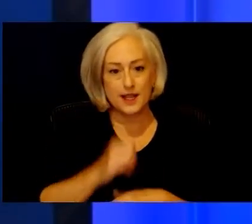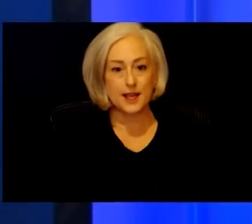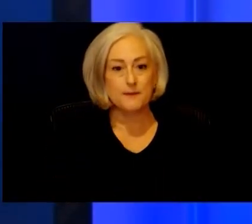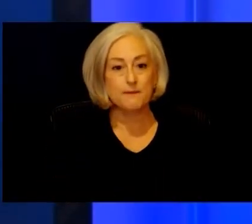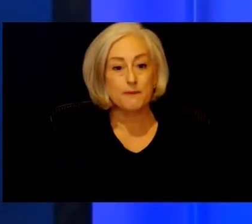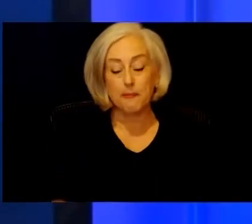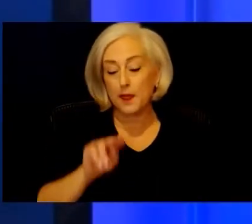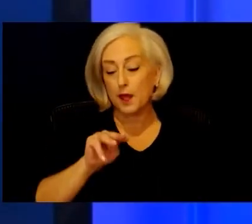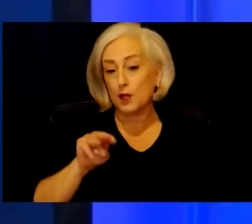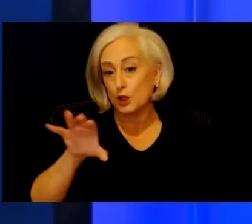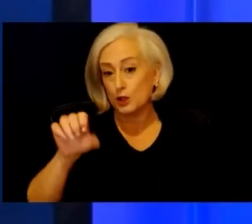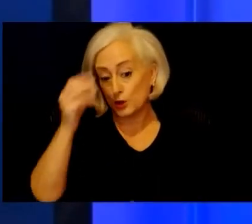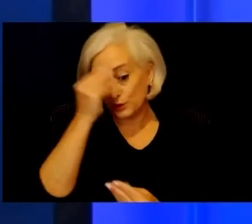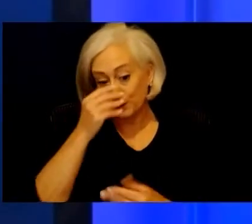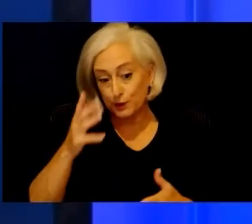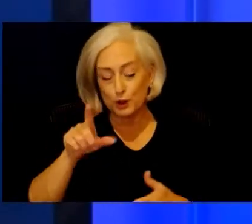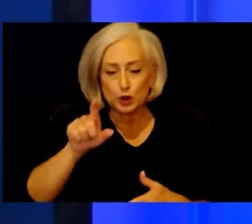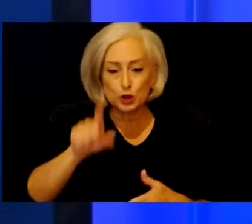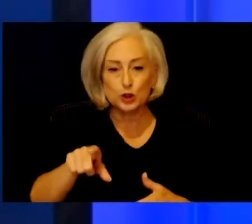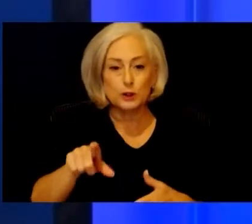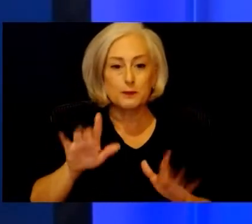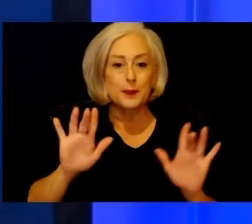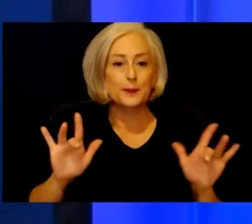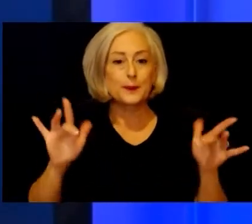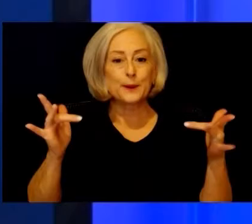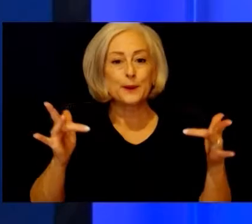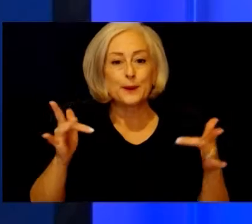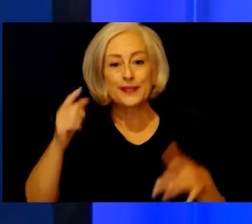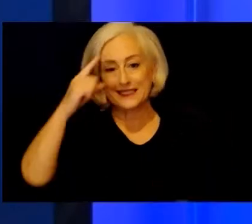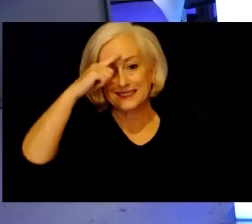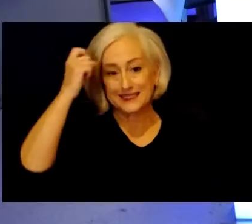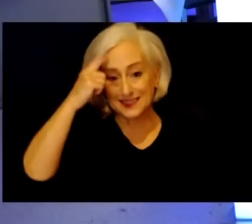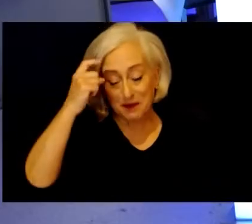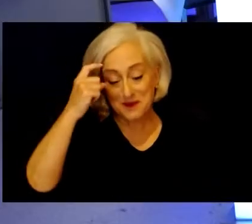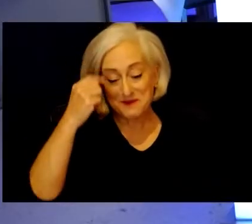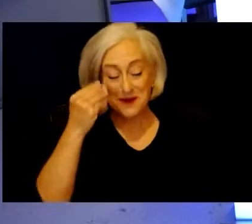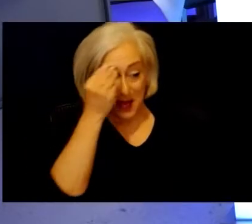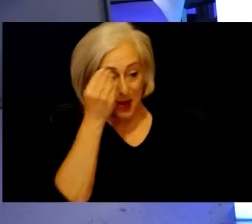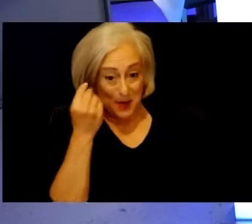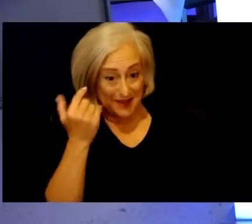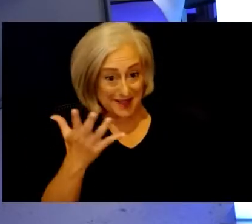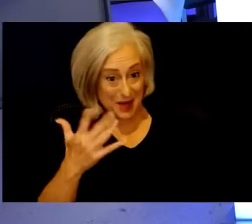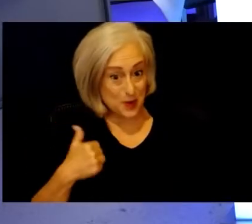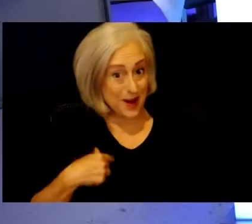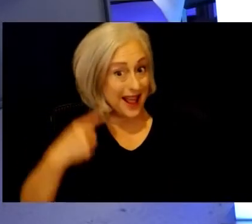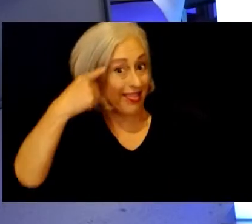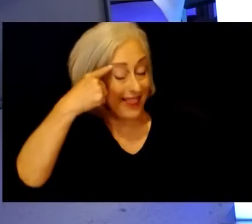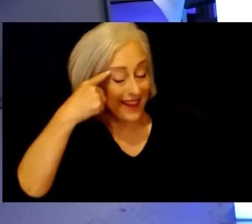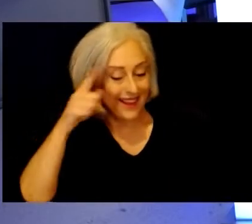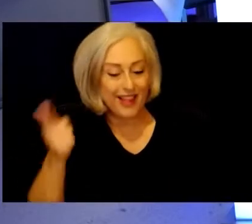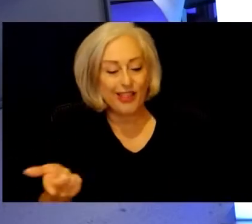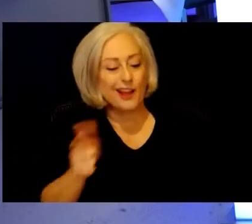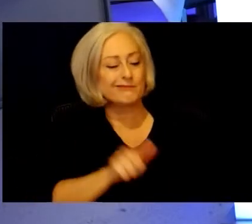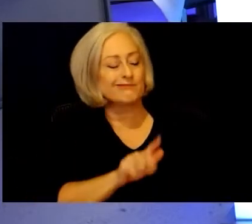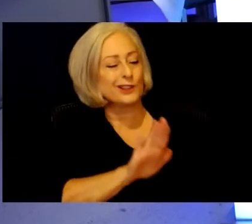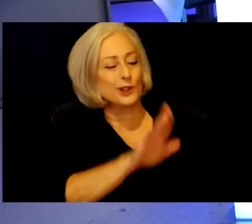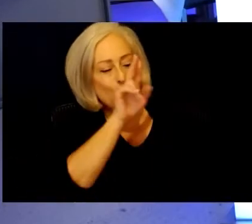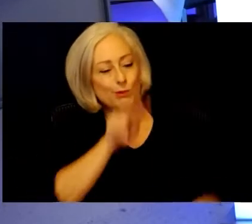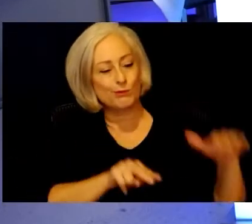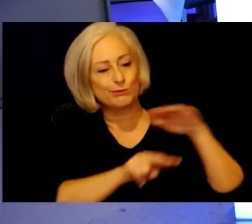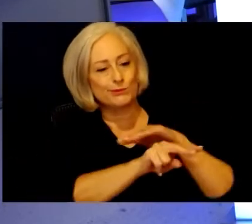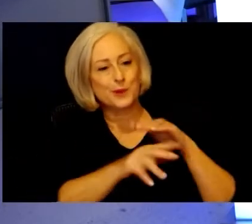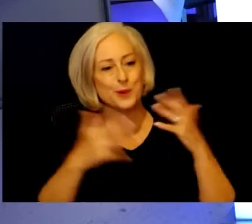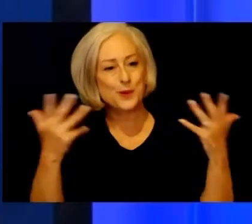for. And I'm going to tell you what I think, Kellie, and then I want to hear what your predictions are. I think what we have seen really